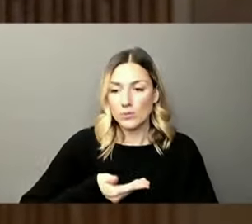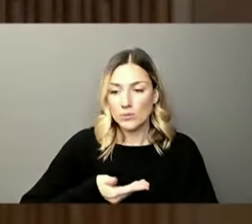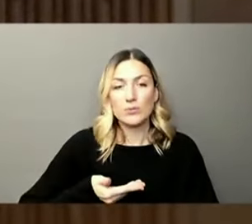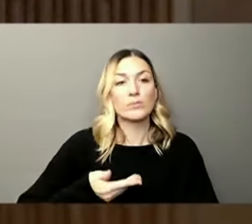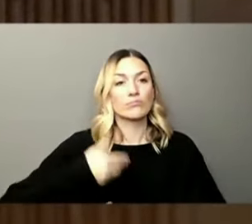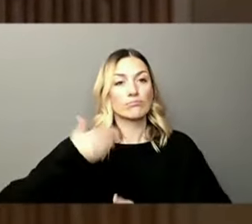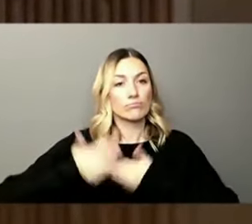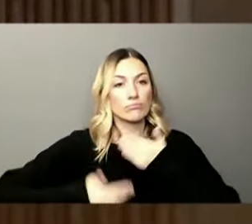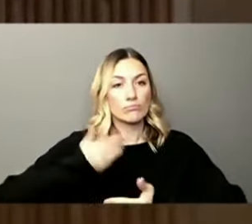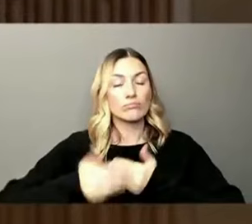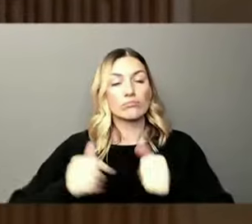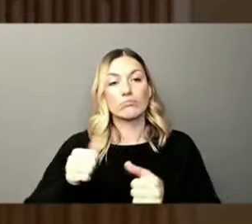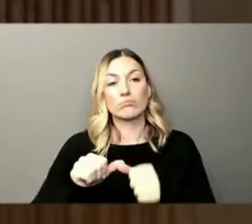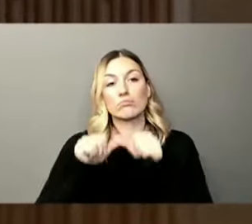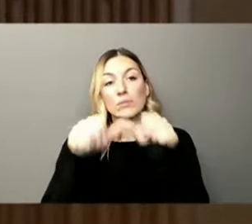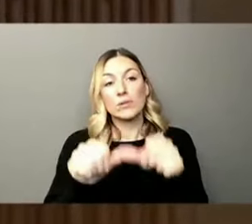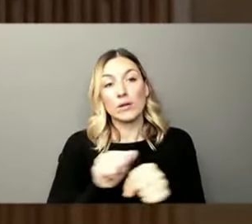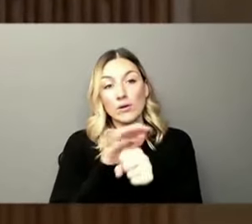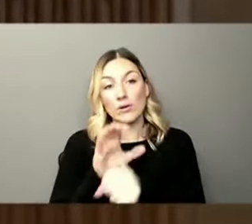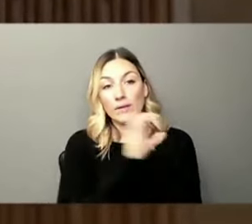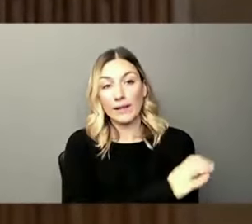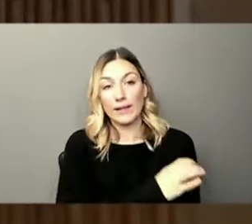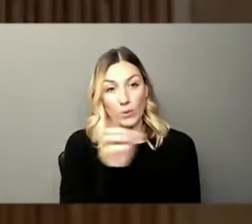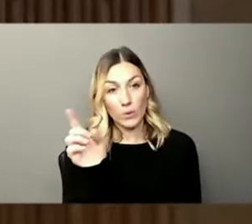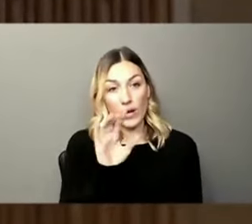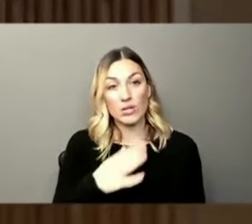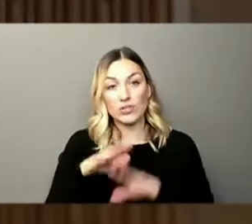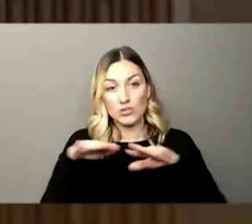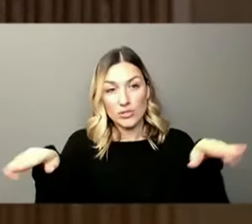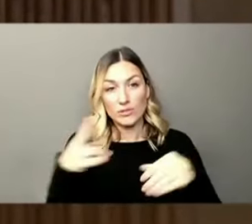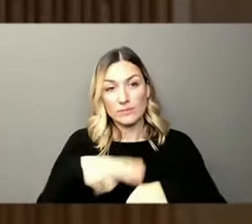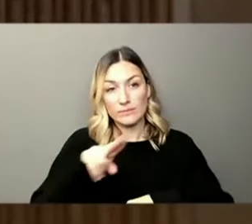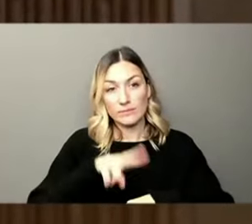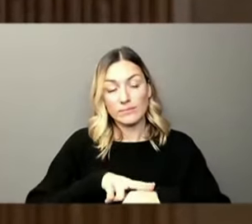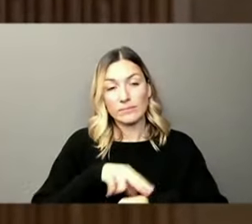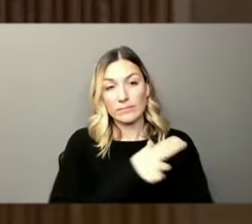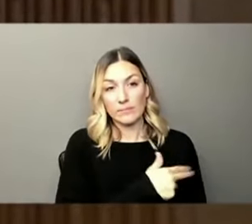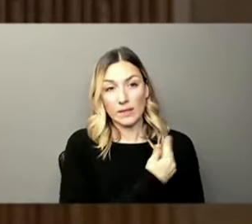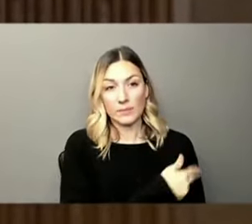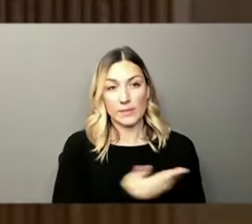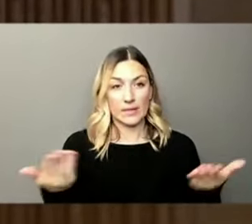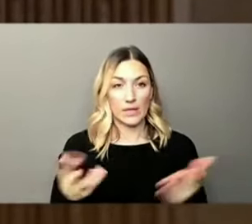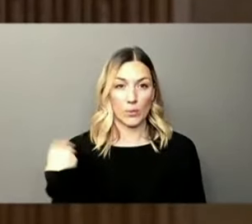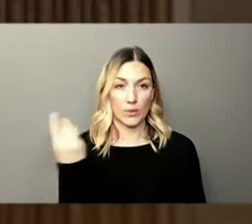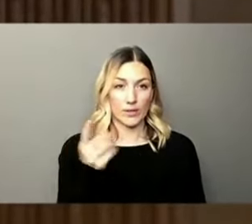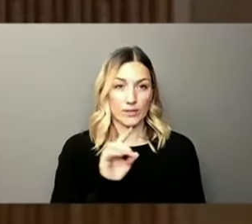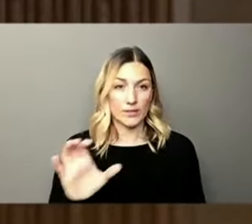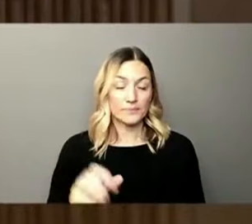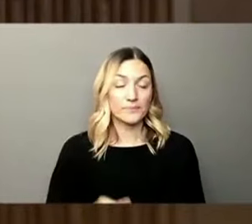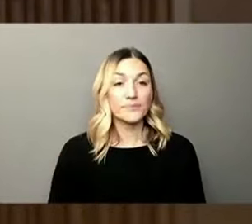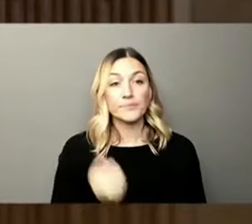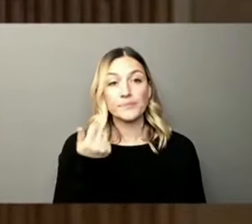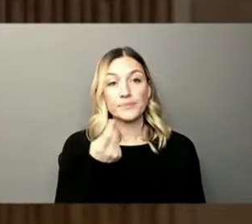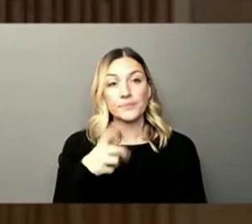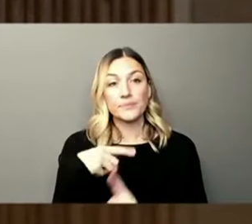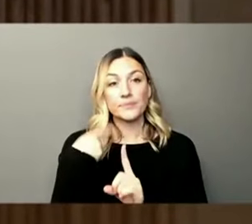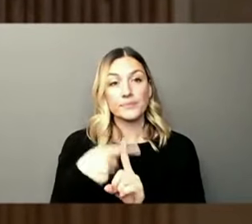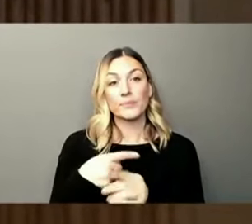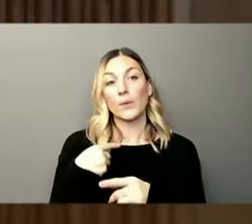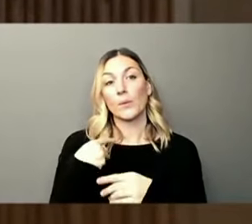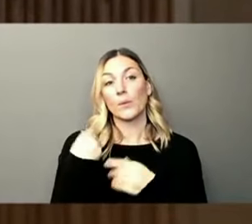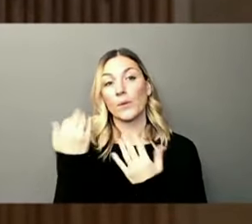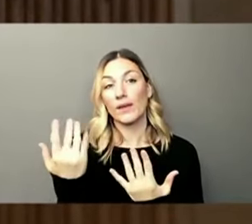long COVID clinic at Children's National Hospital here in Washington, D.C. After a few months of waiting and jumping through